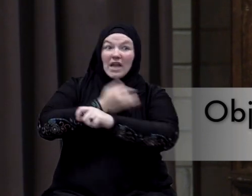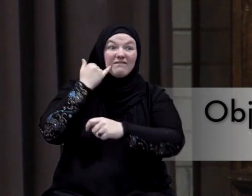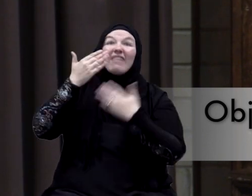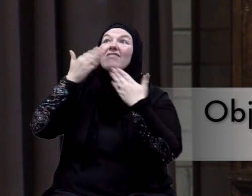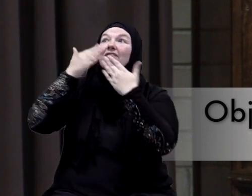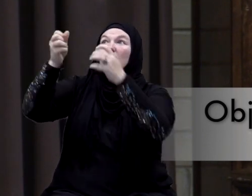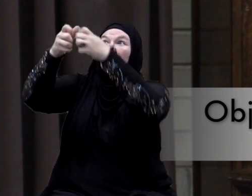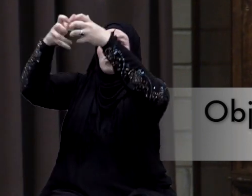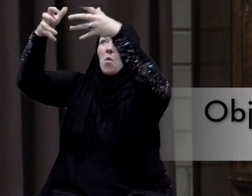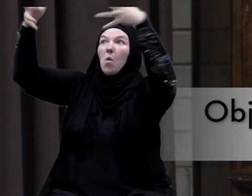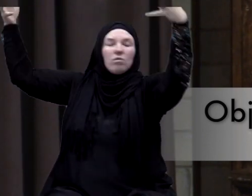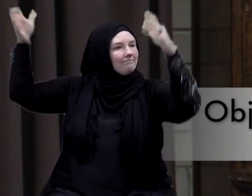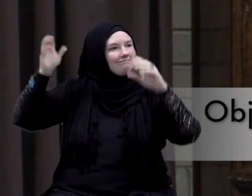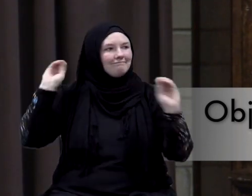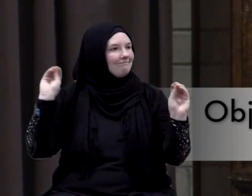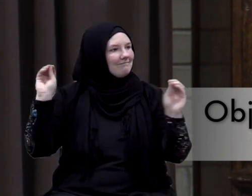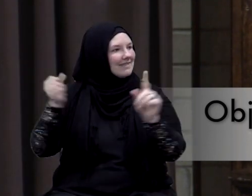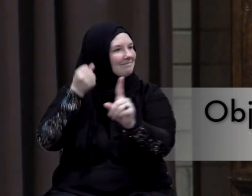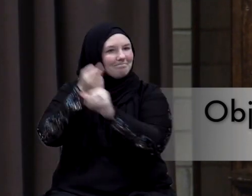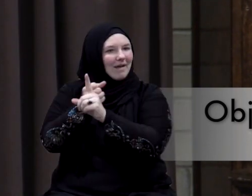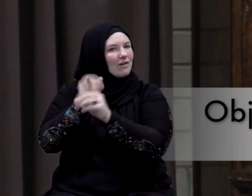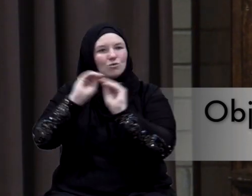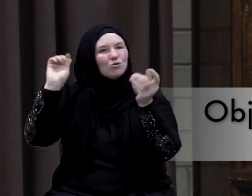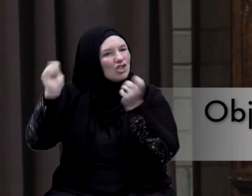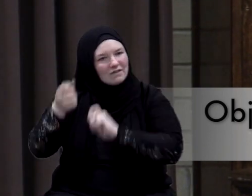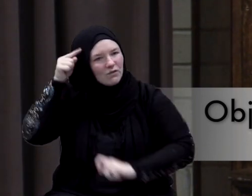the dominion and the kingdom he has